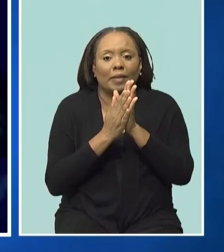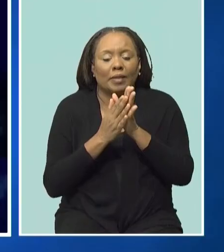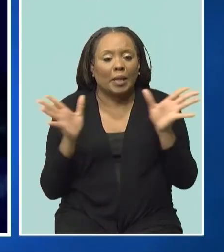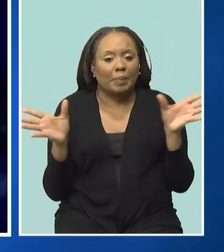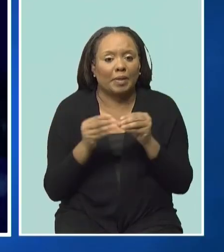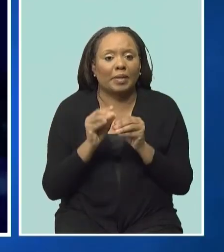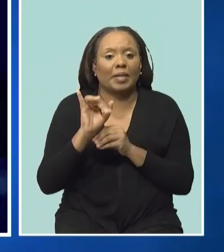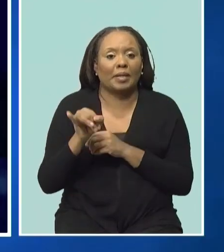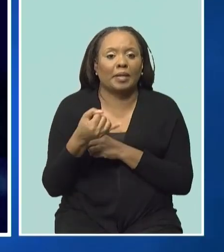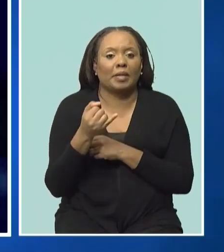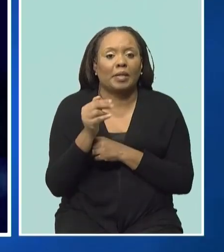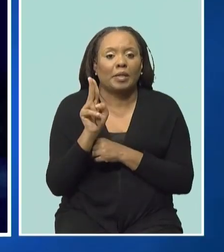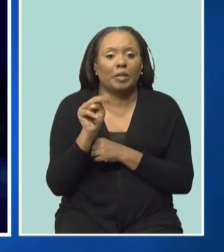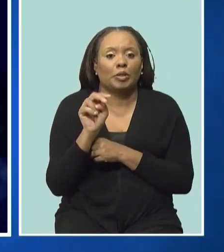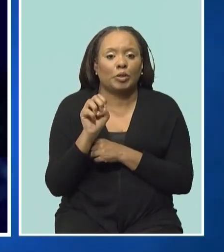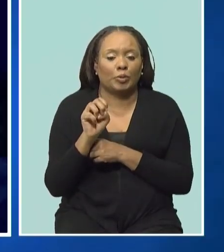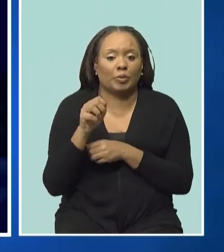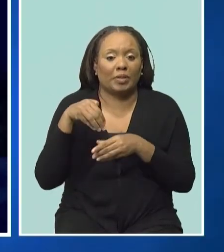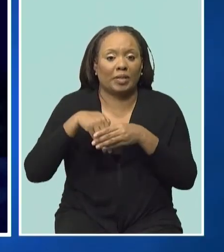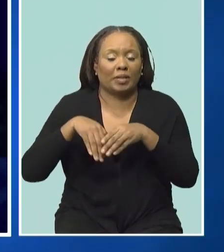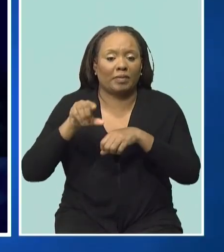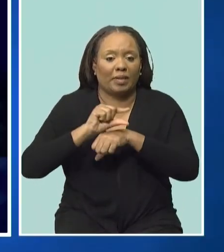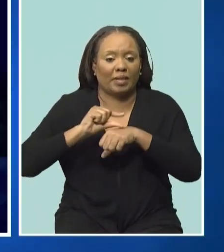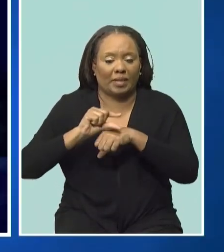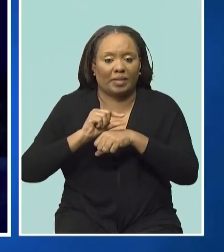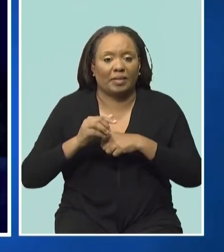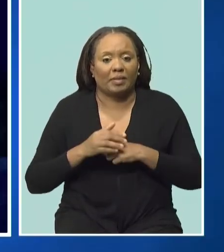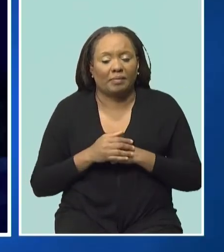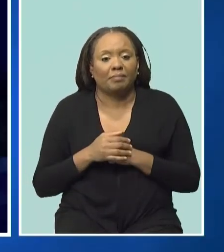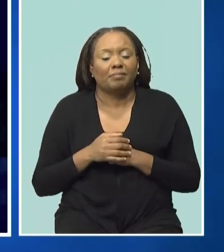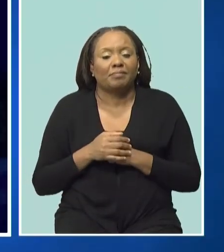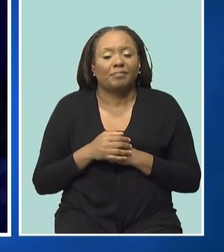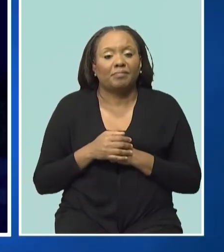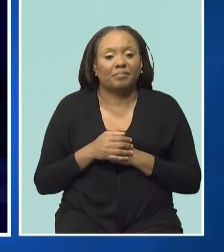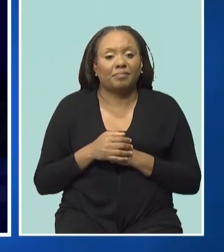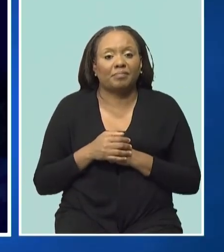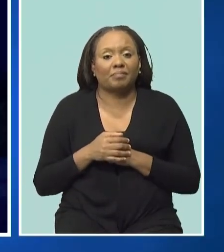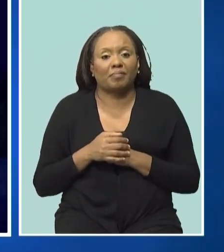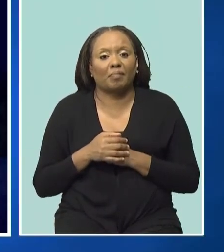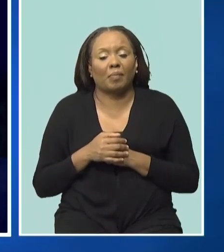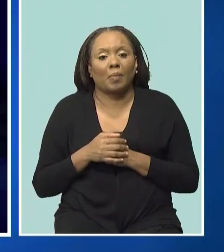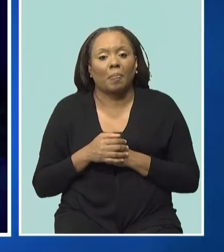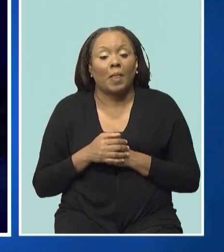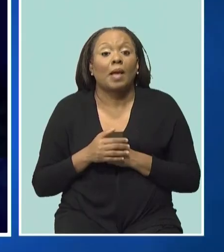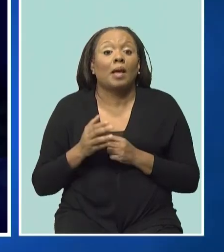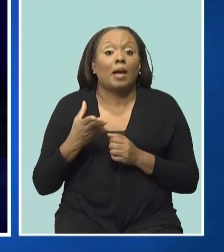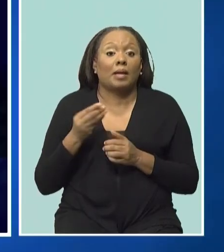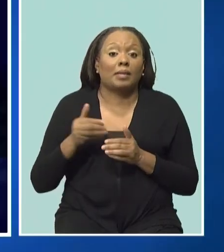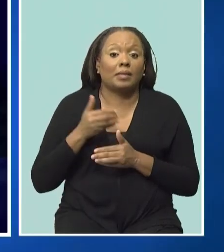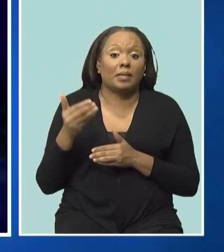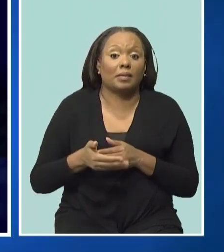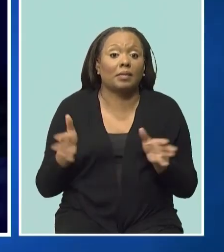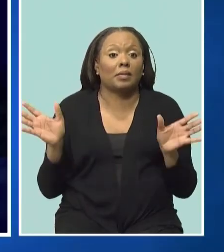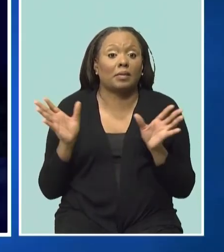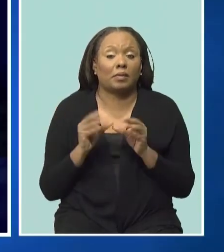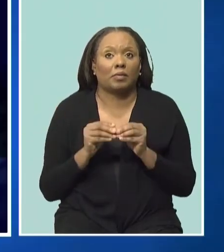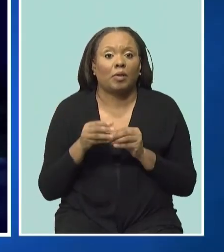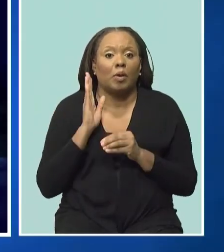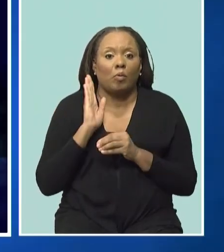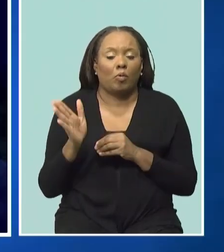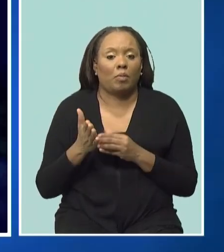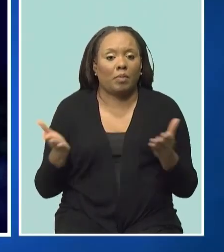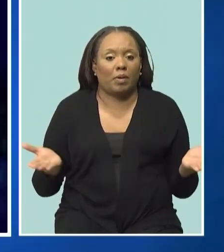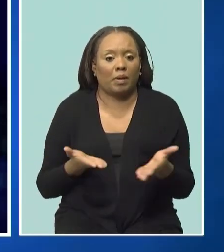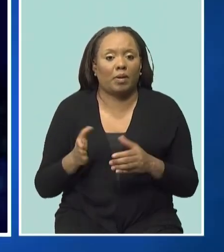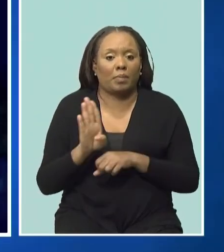I can also share at this point that the next edition of the ICAT annual conference will actually be hosted here in Barbados